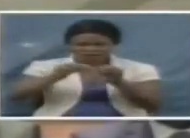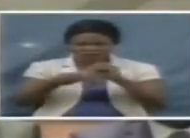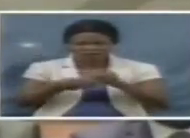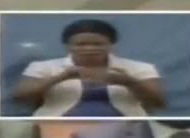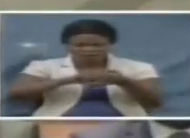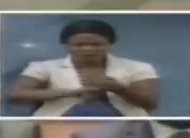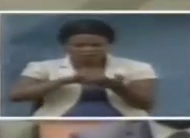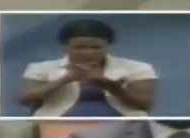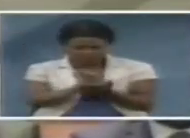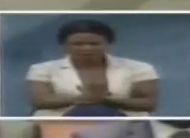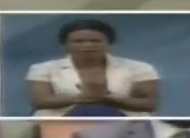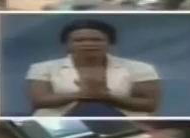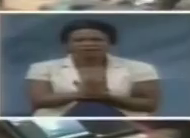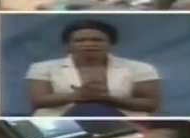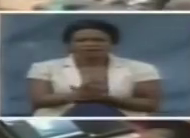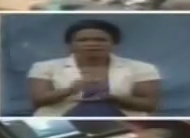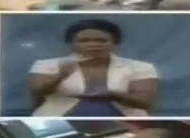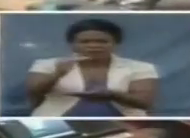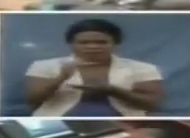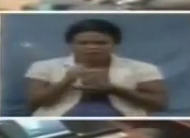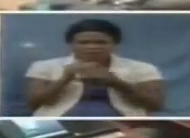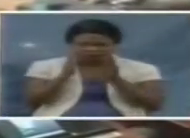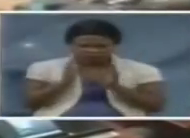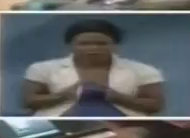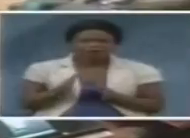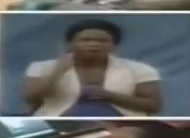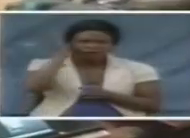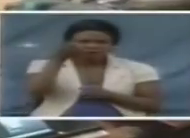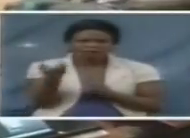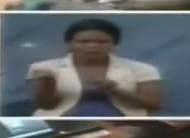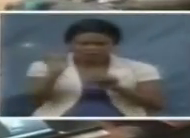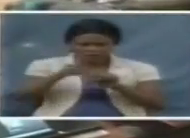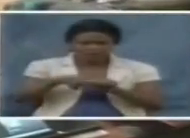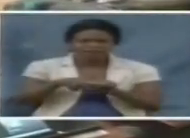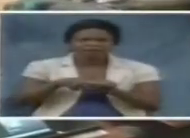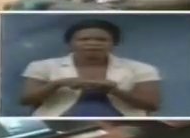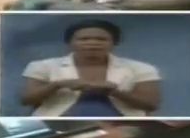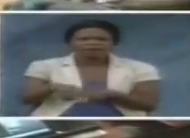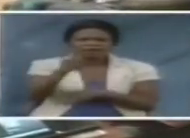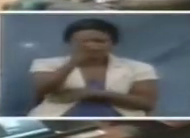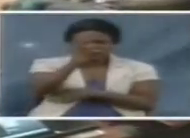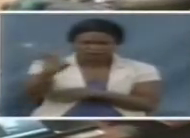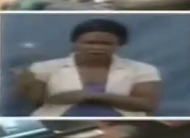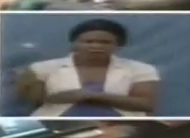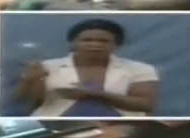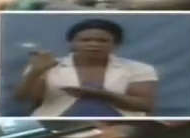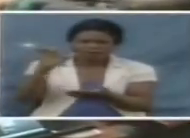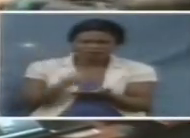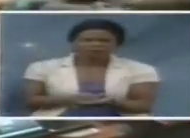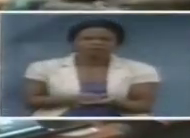2018, the number of social cash transfer beneficiaries will be further increased to